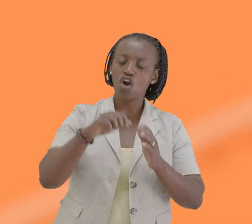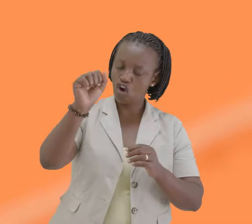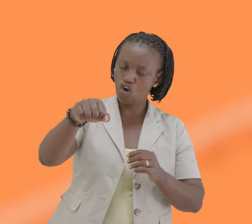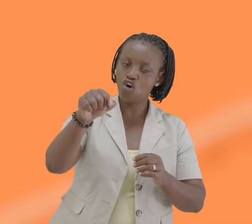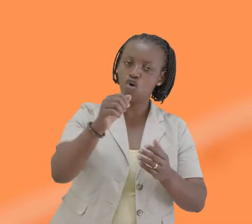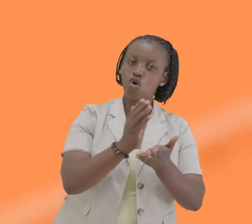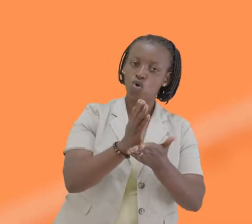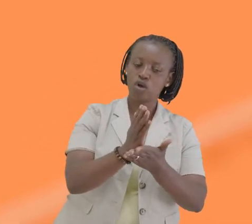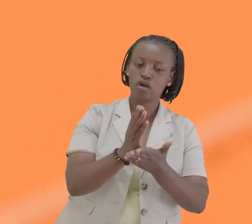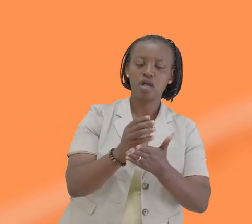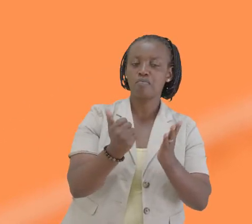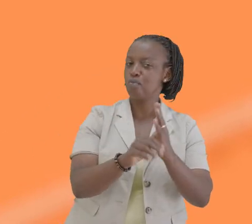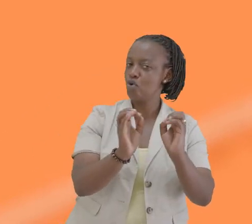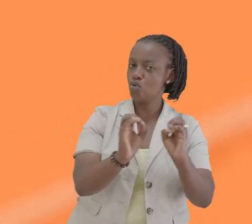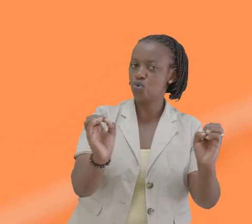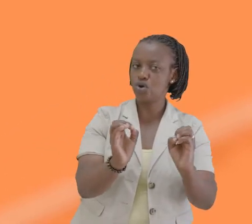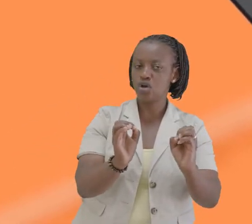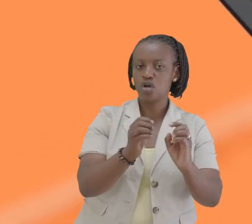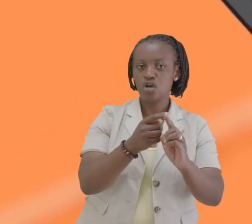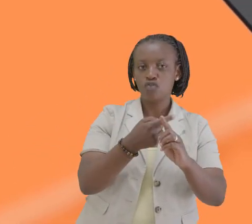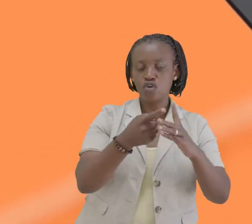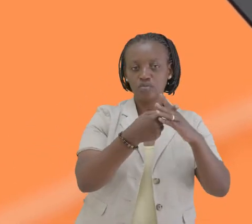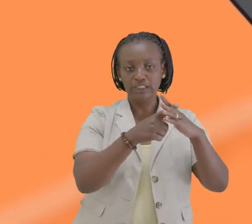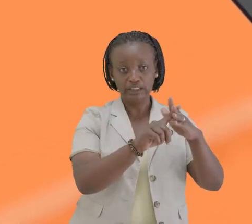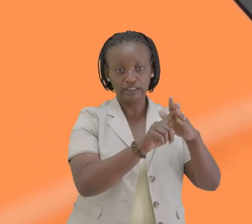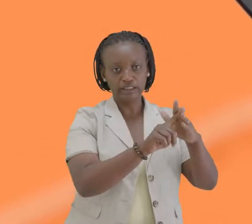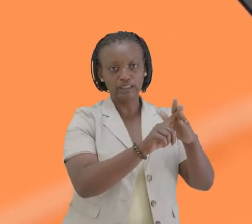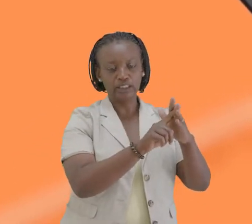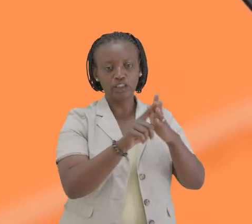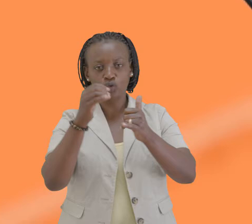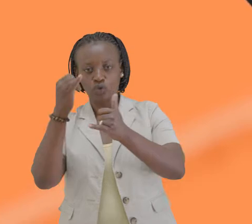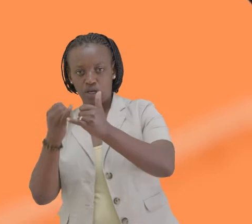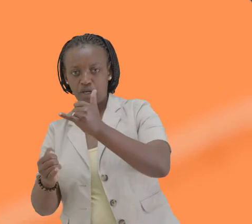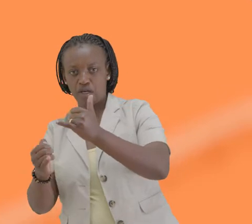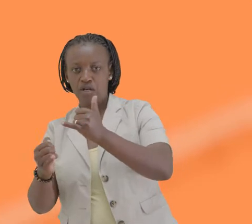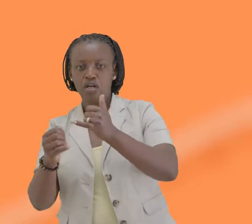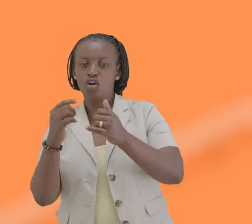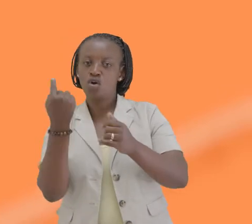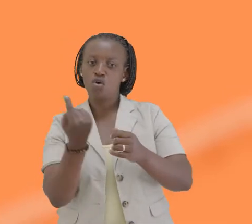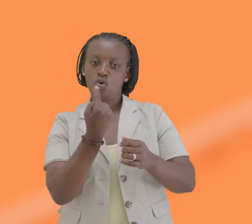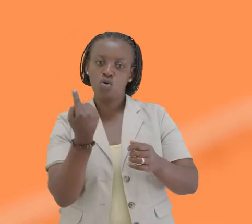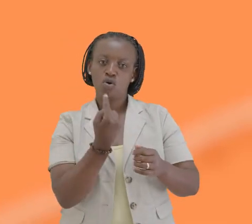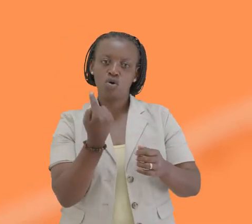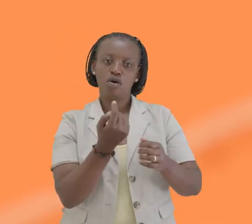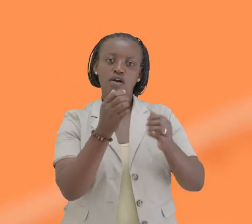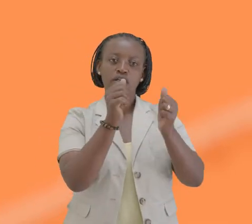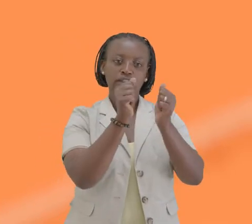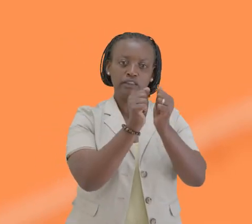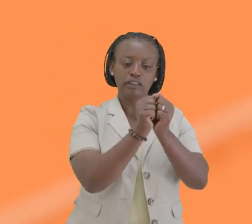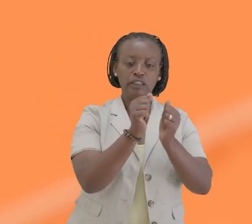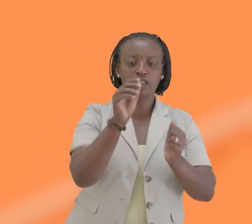Of course. No problem. From the start flag to the end flag, there is only